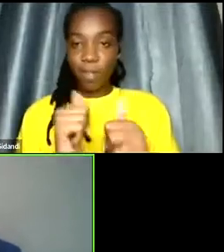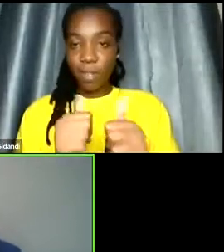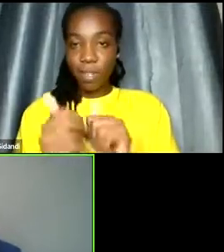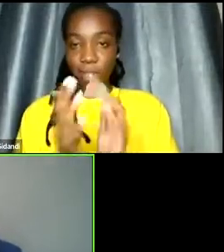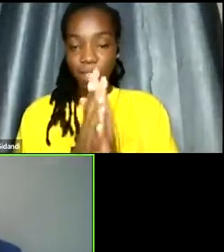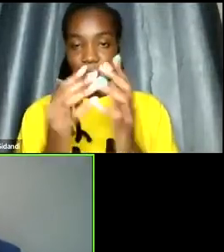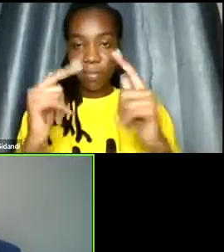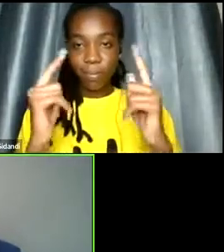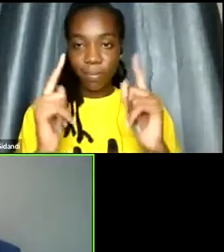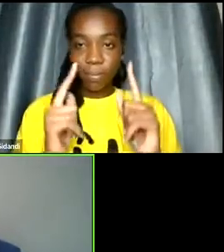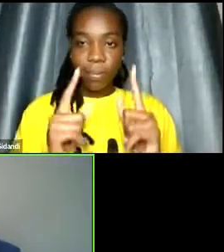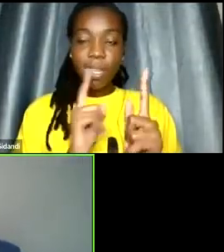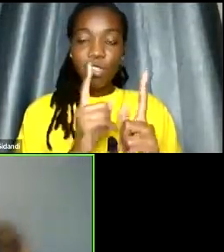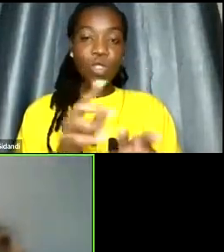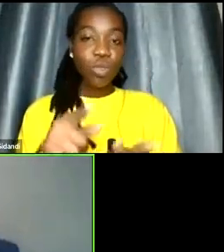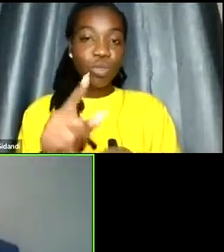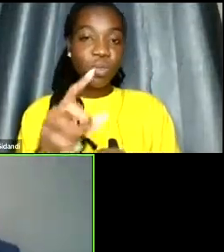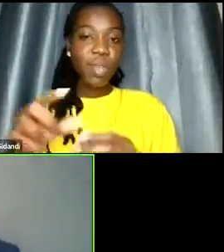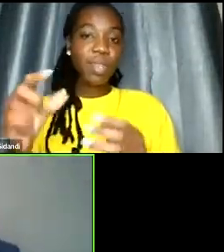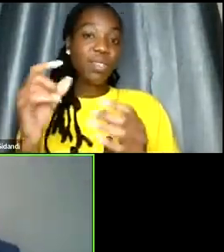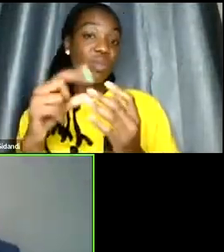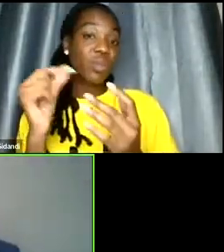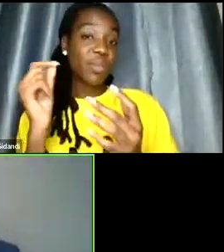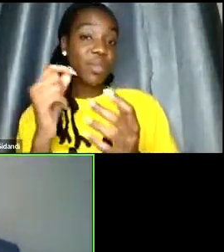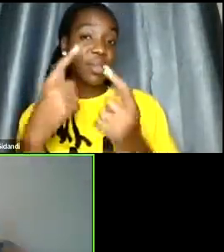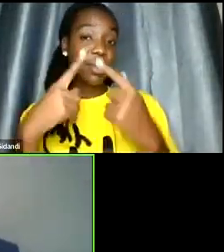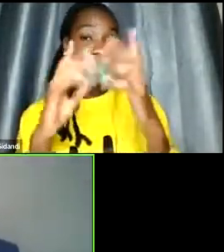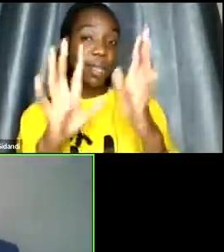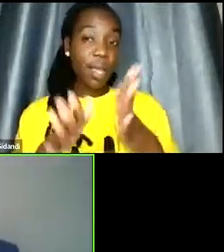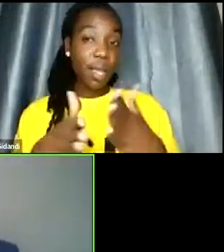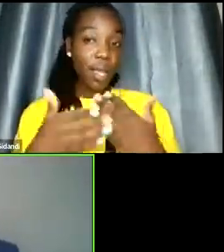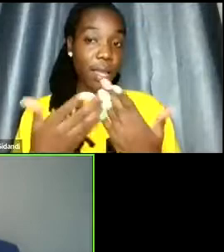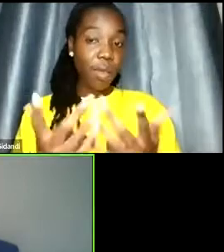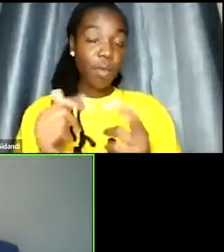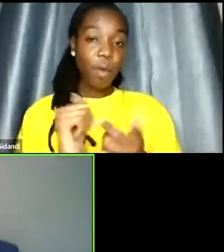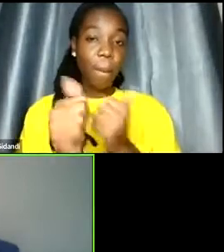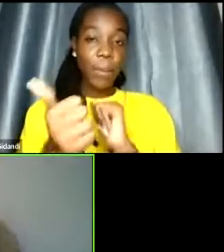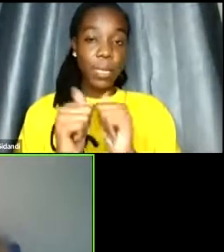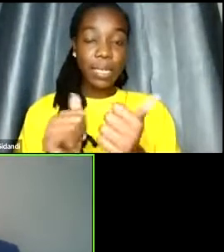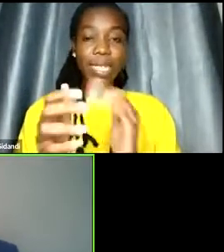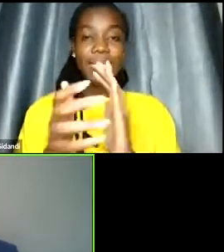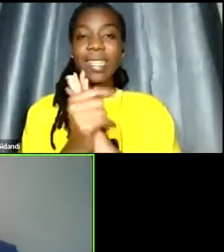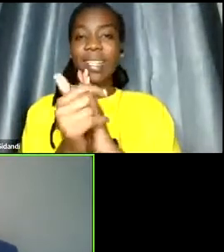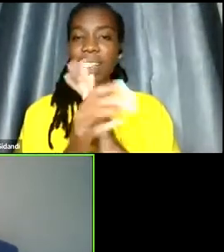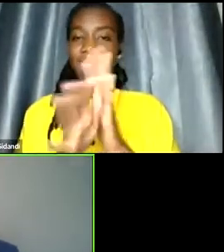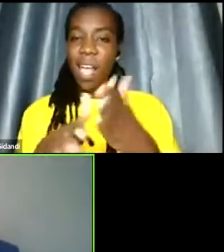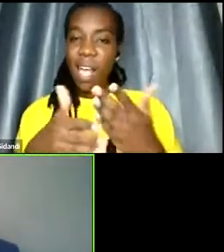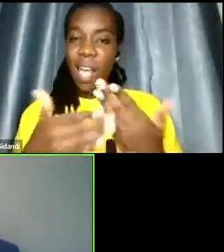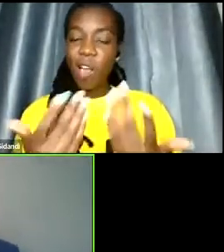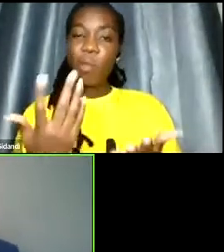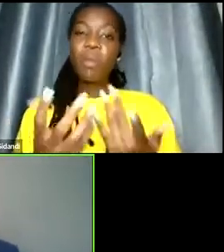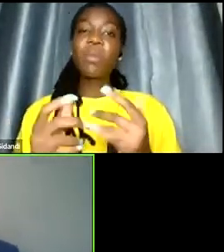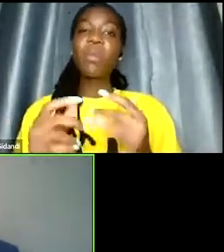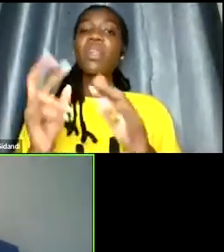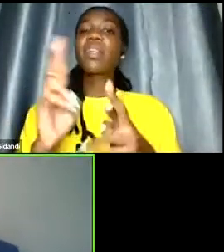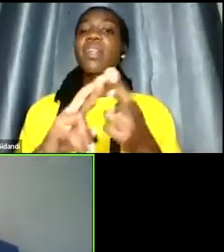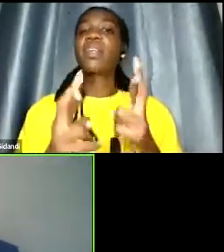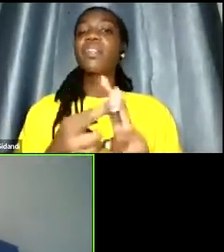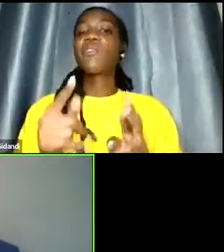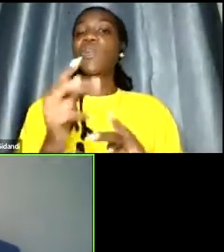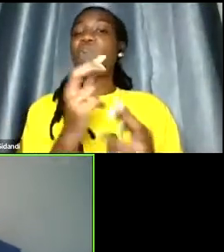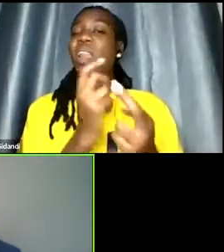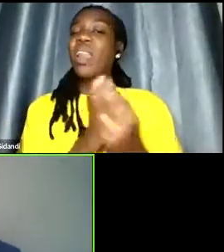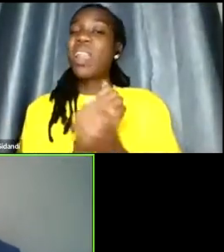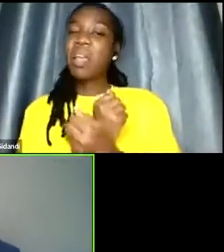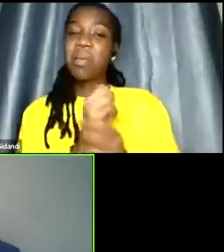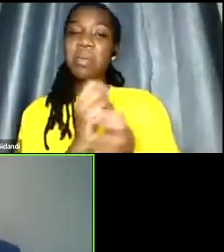you identify successors is how skilled, how competent they are, not whether they're your relative, not whether you like them. You don't